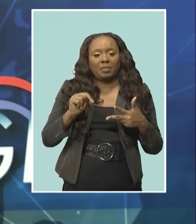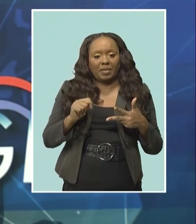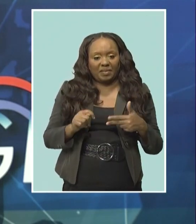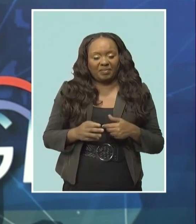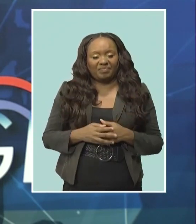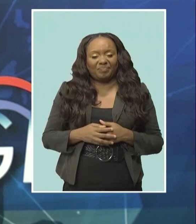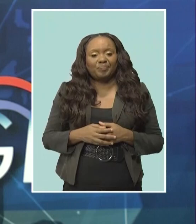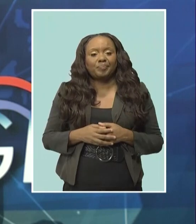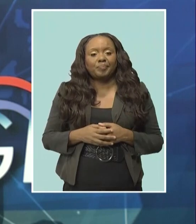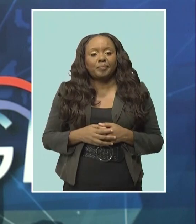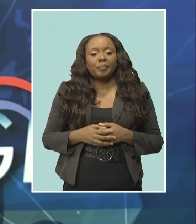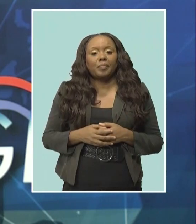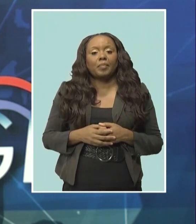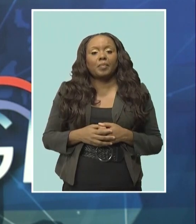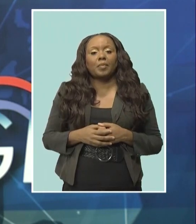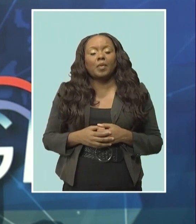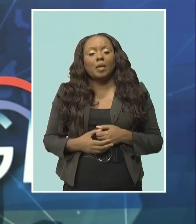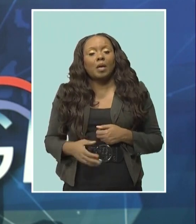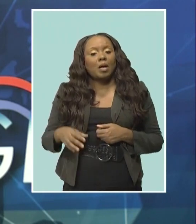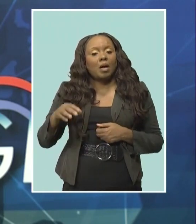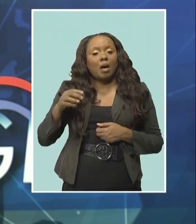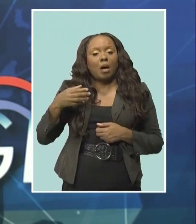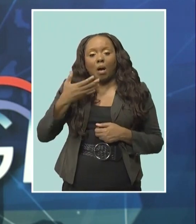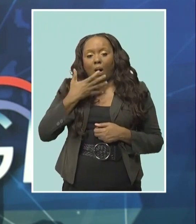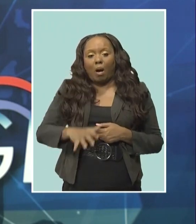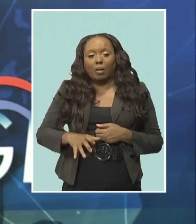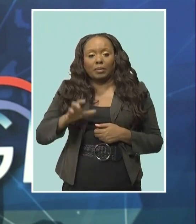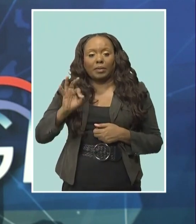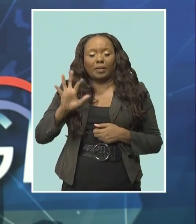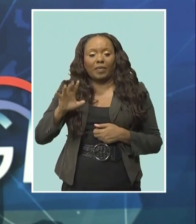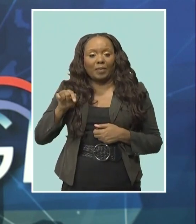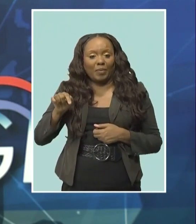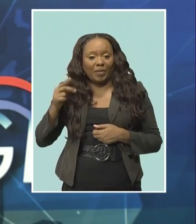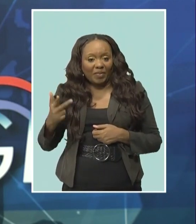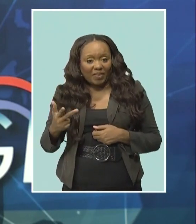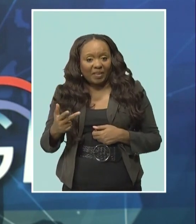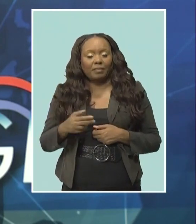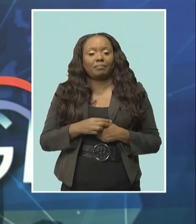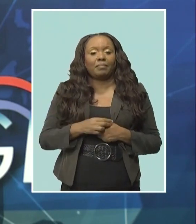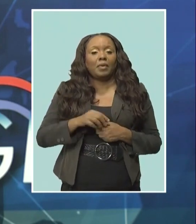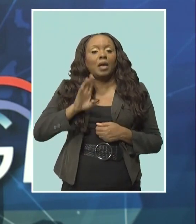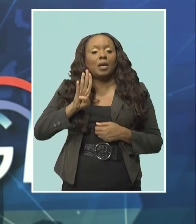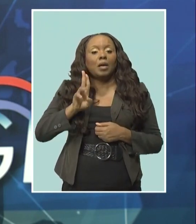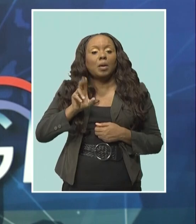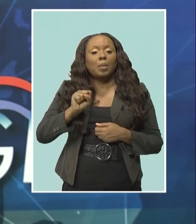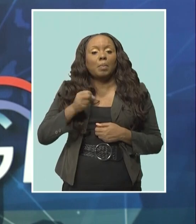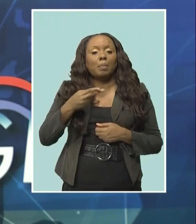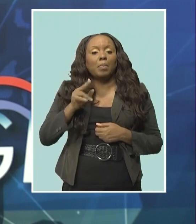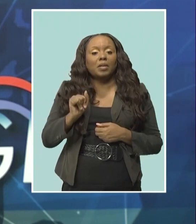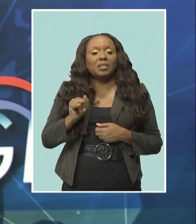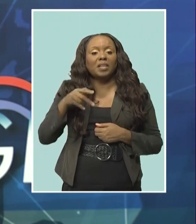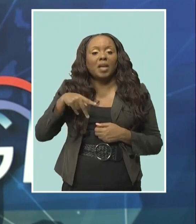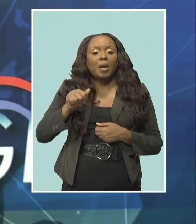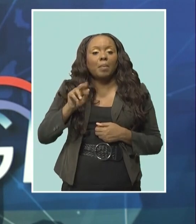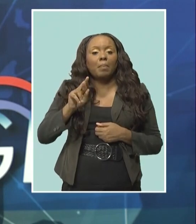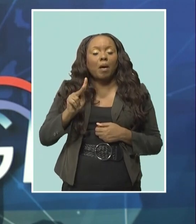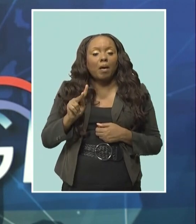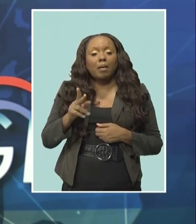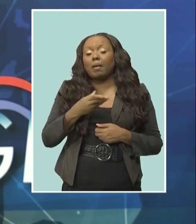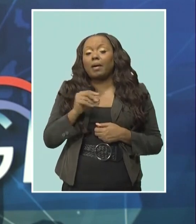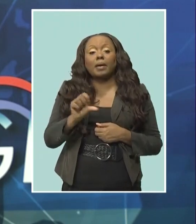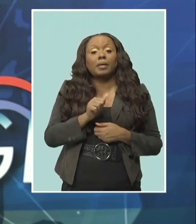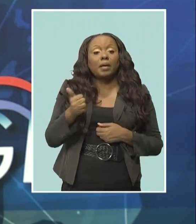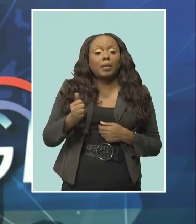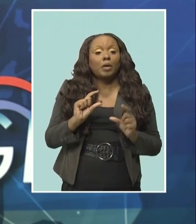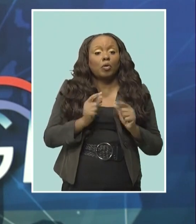come together with Bushy Park Barbados and Hot 95.3 to give patrons a Soca Rumble, the first at that arena